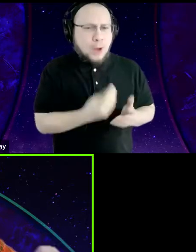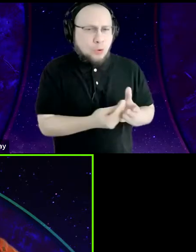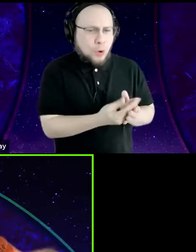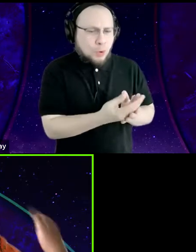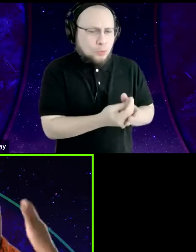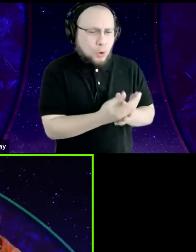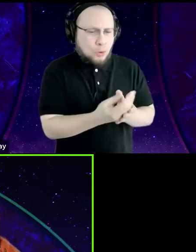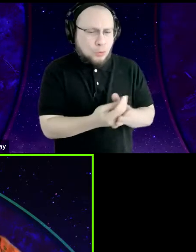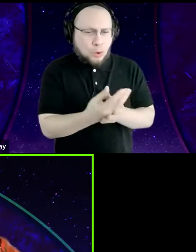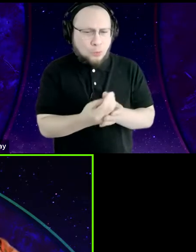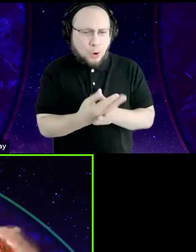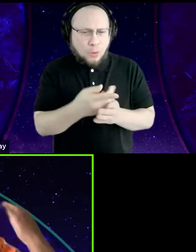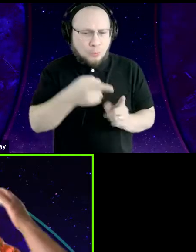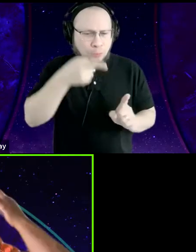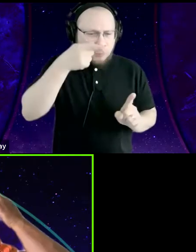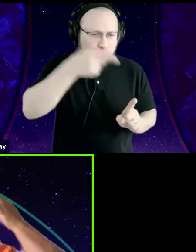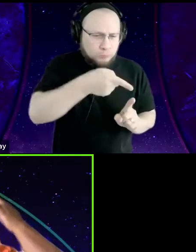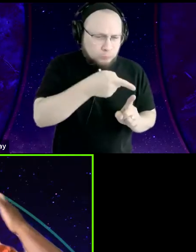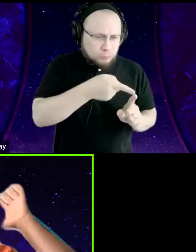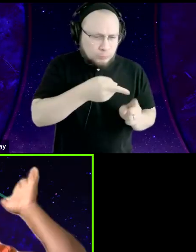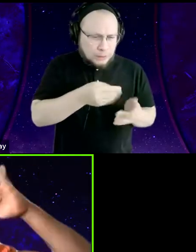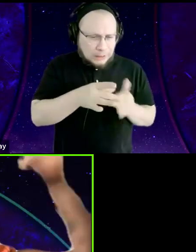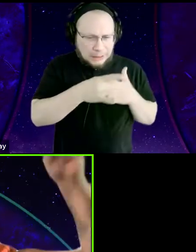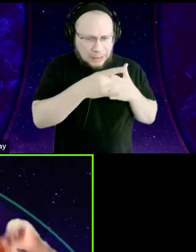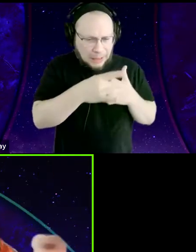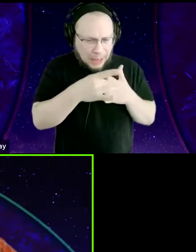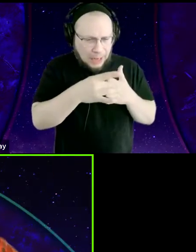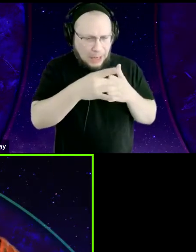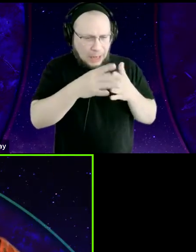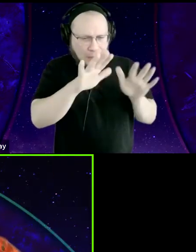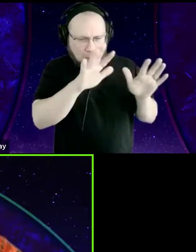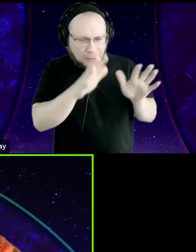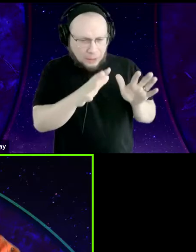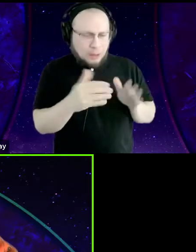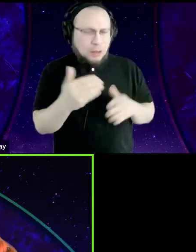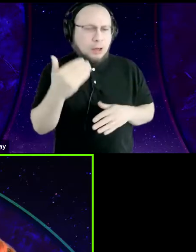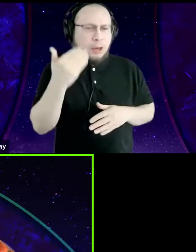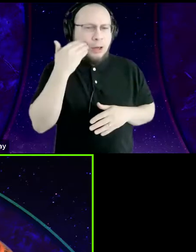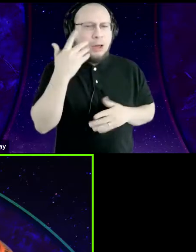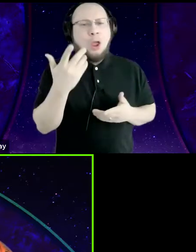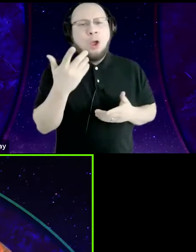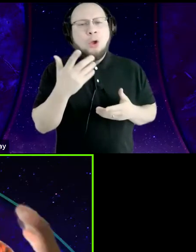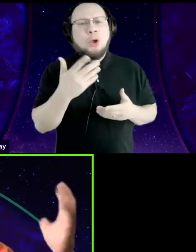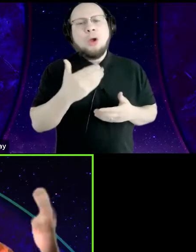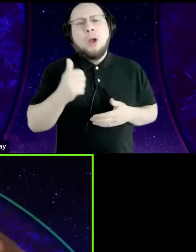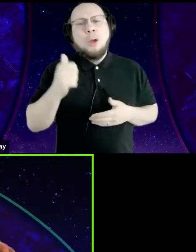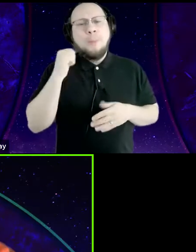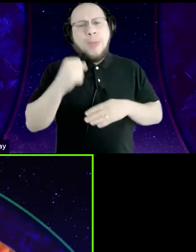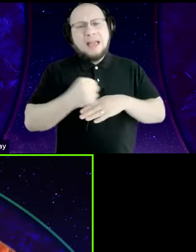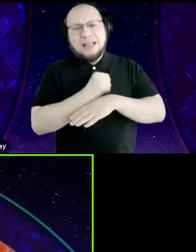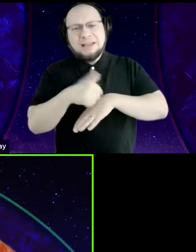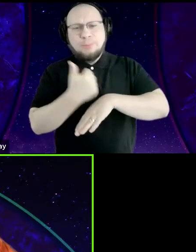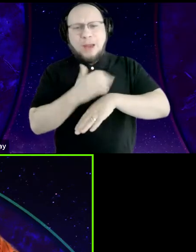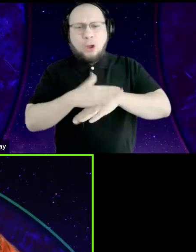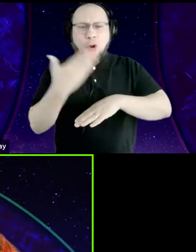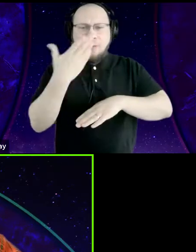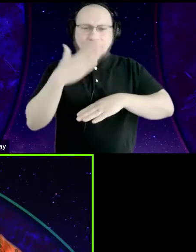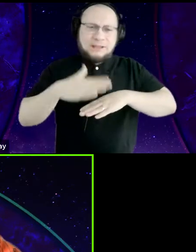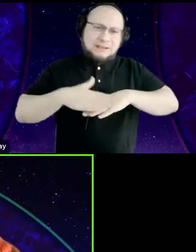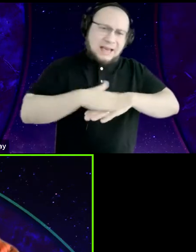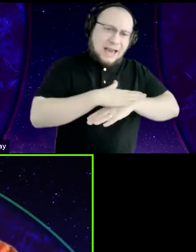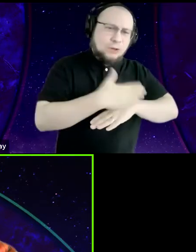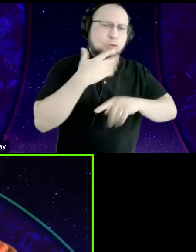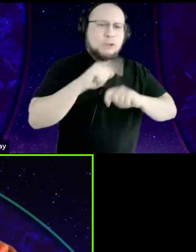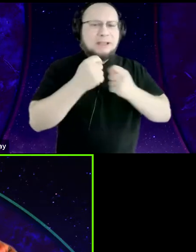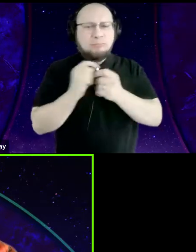a T, and so many things are reliant upon the backstage storytelling is reliant upon front stage story. It's a great team and it's